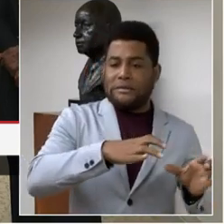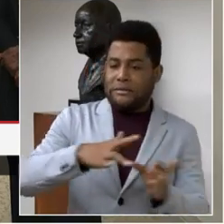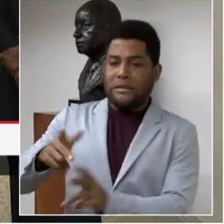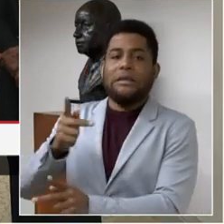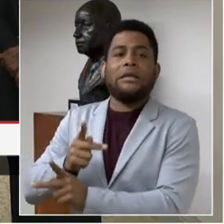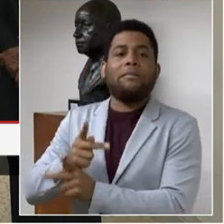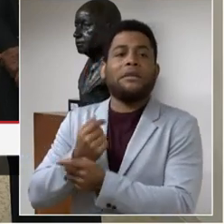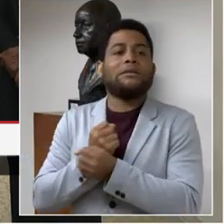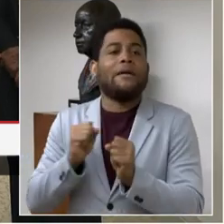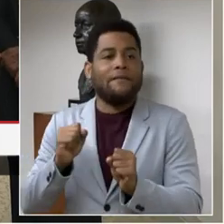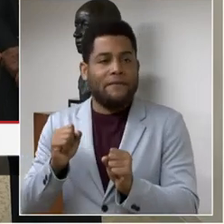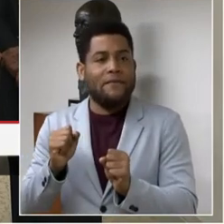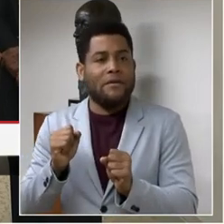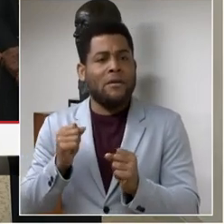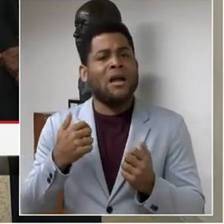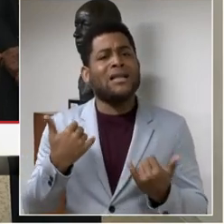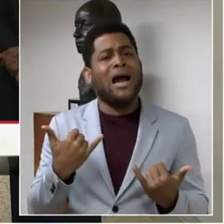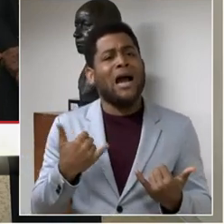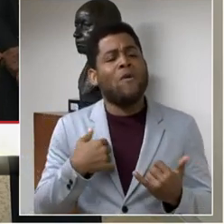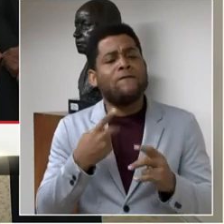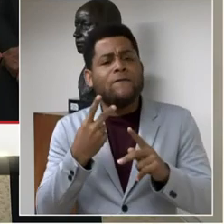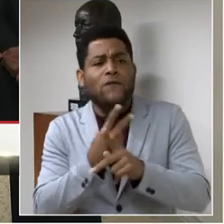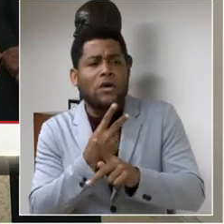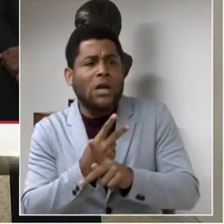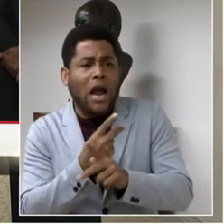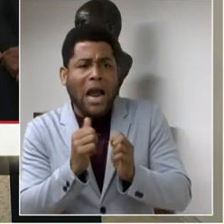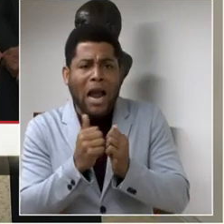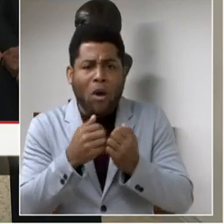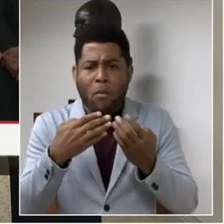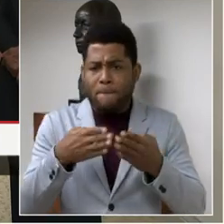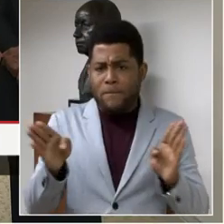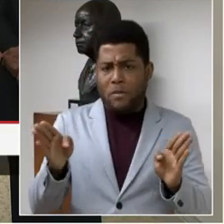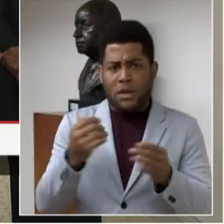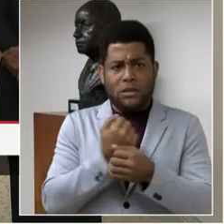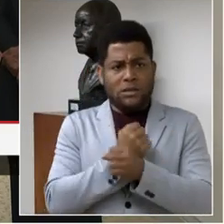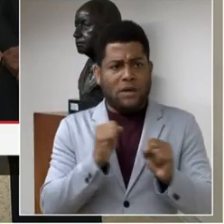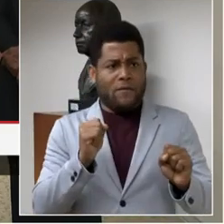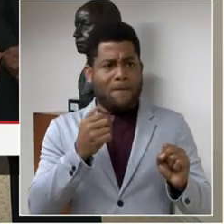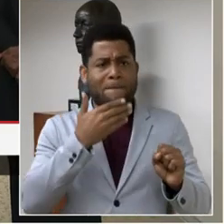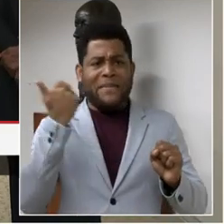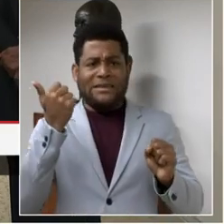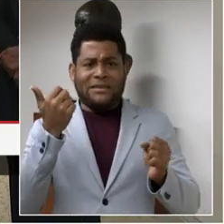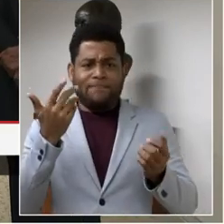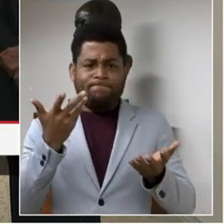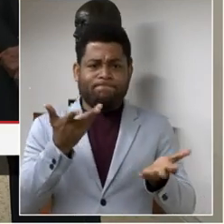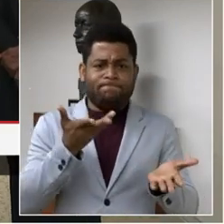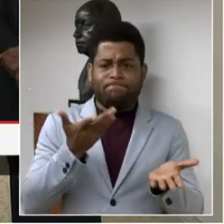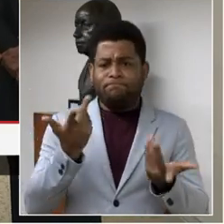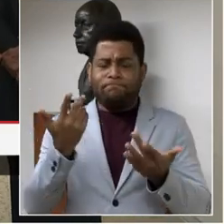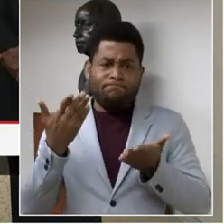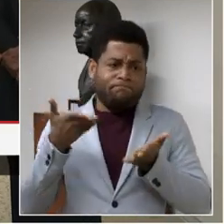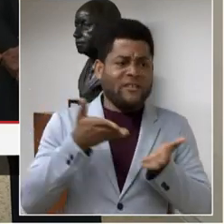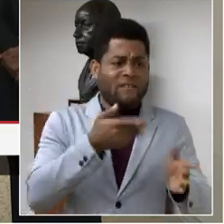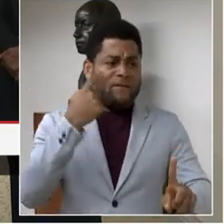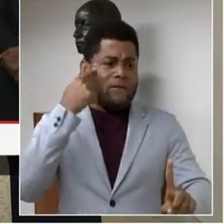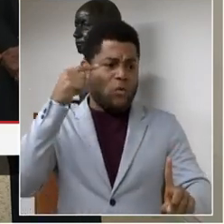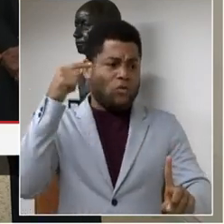we have, led by our city administrator, on ongoing talks with the chief administrative officials across the